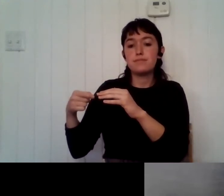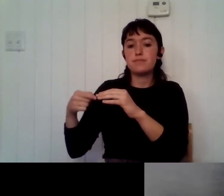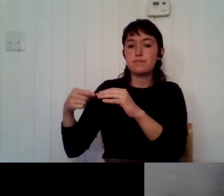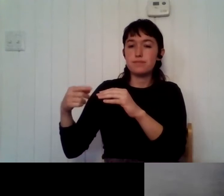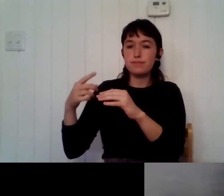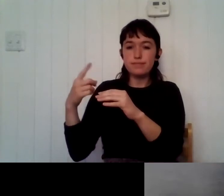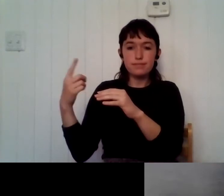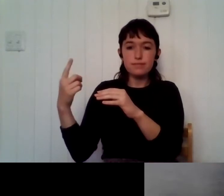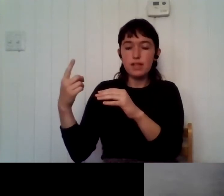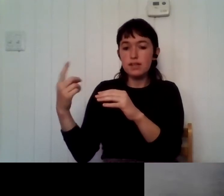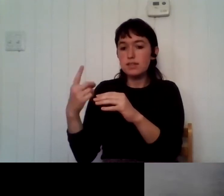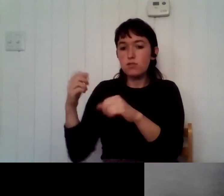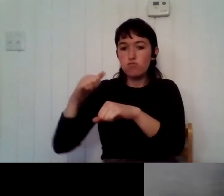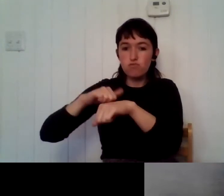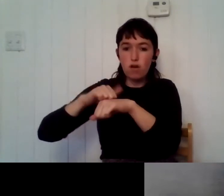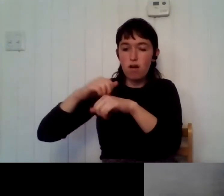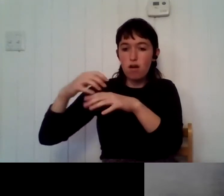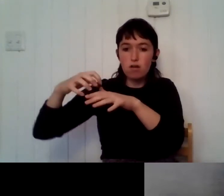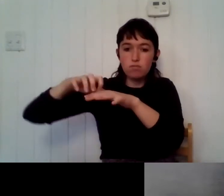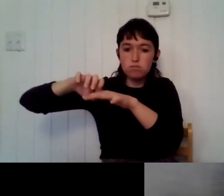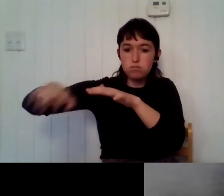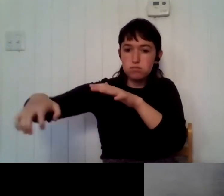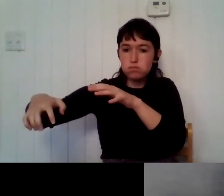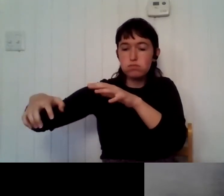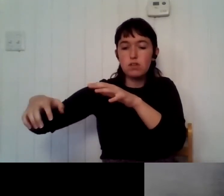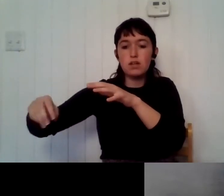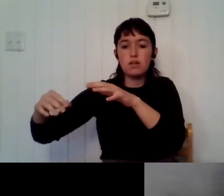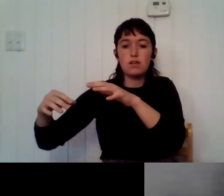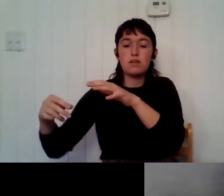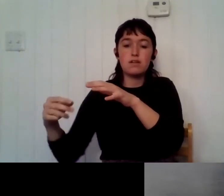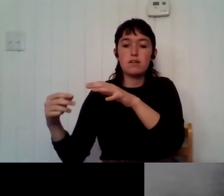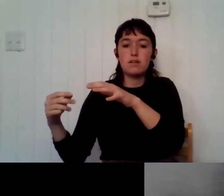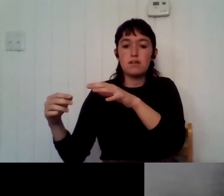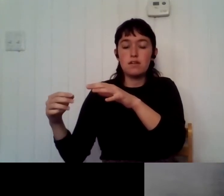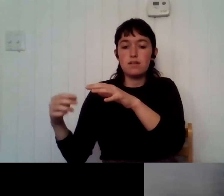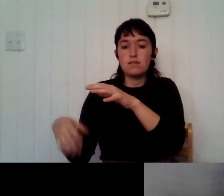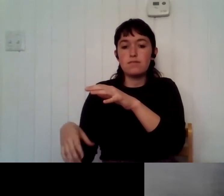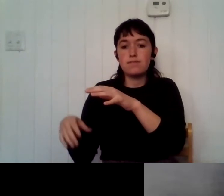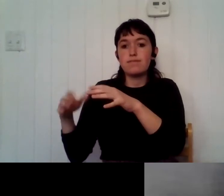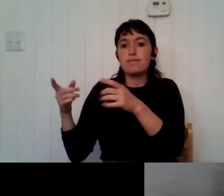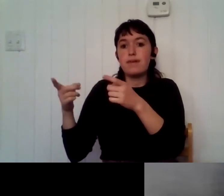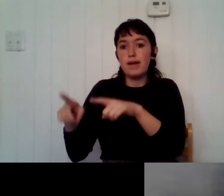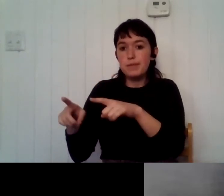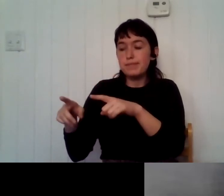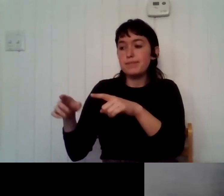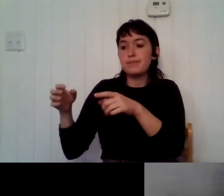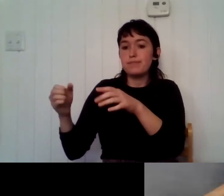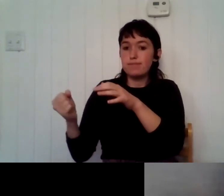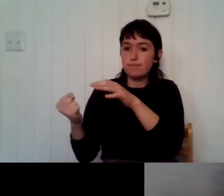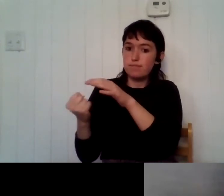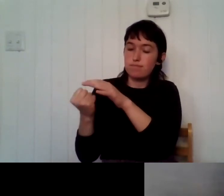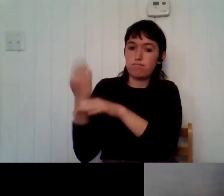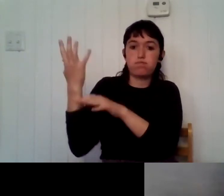flags completely basically collapsed. That basically unscrewed the Coca-Cola bottle, and the whole thing